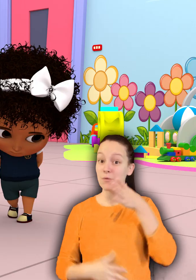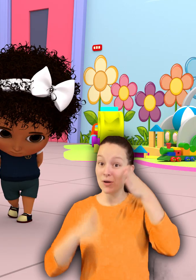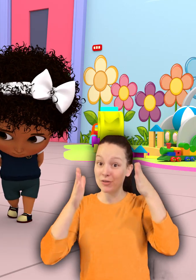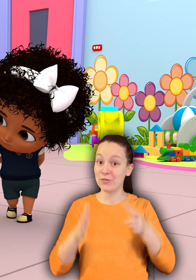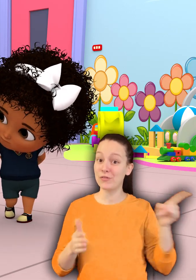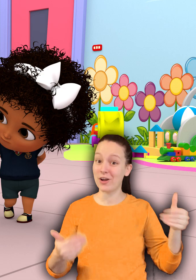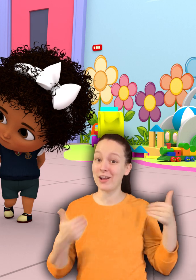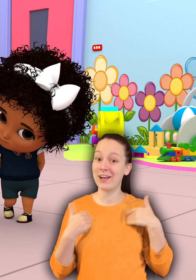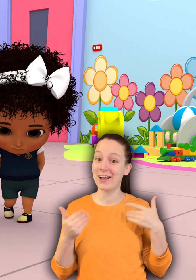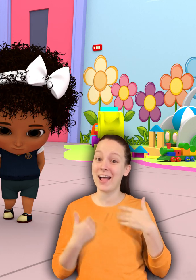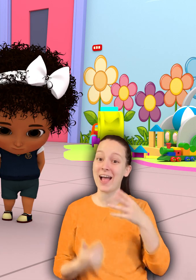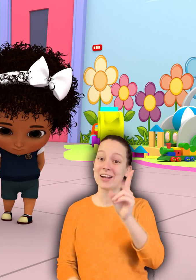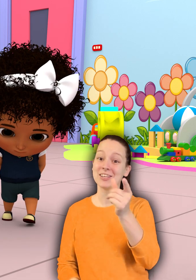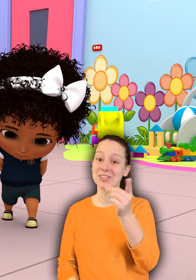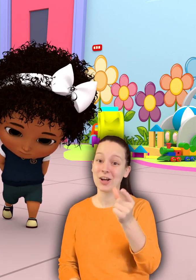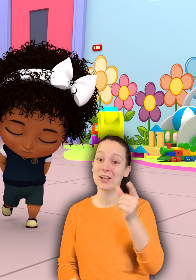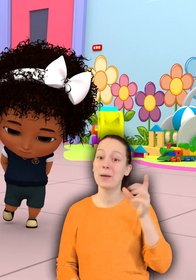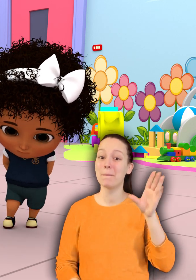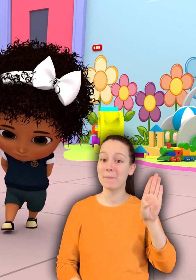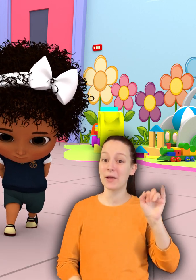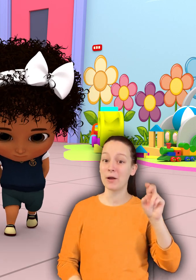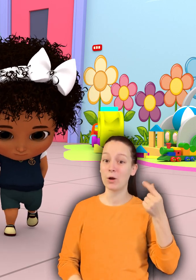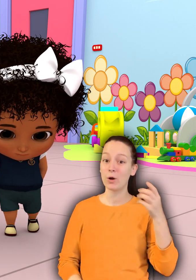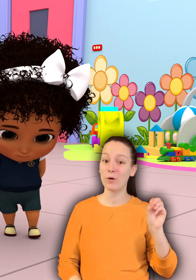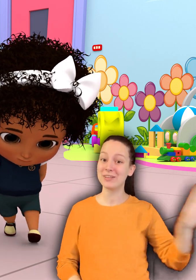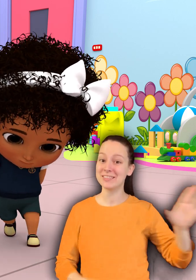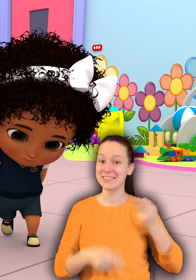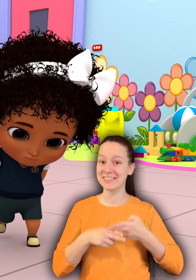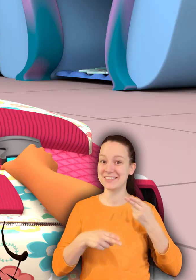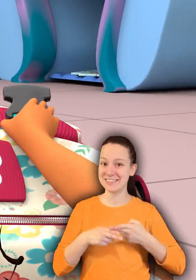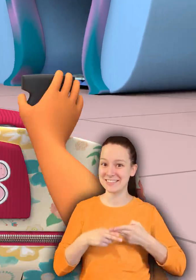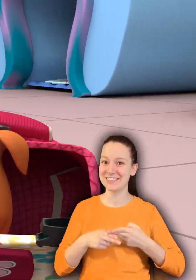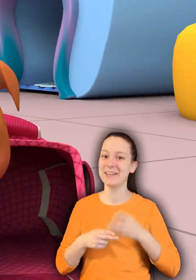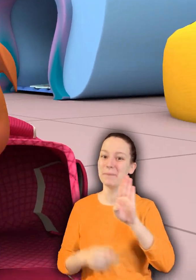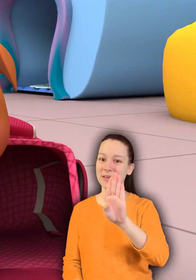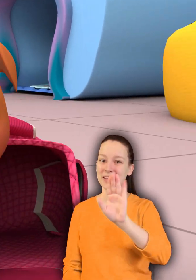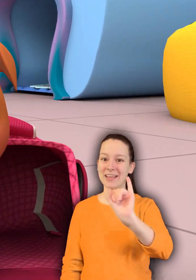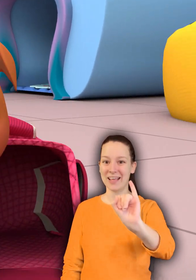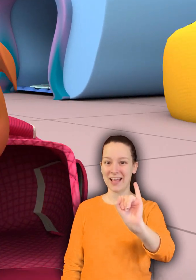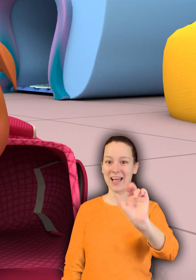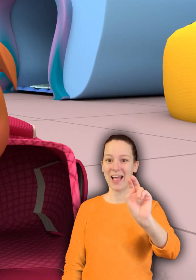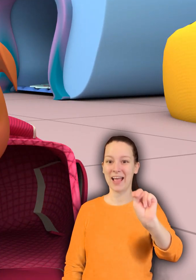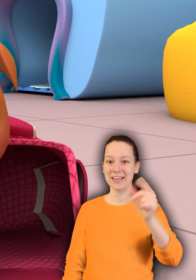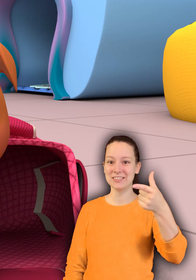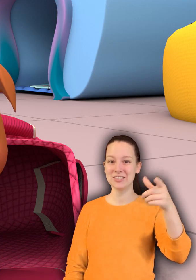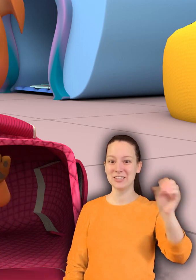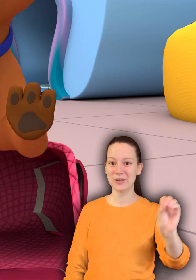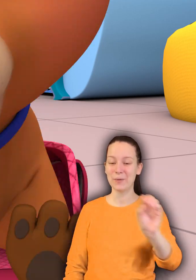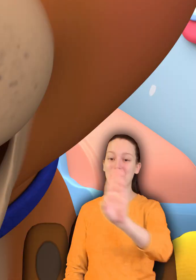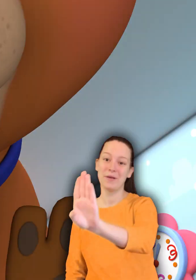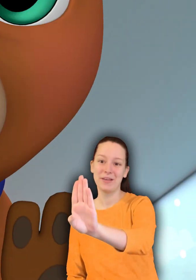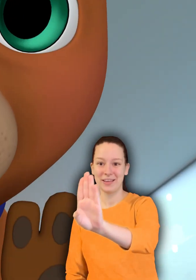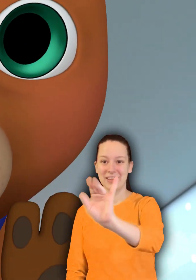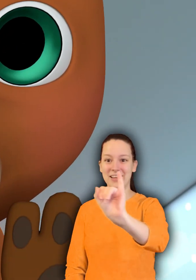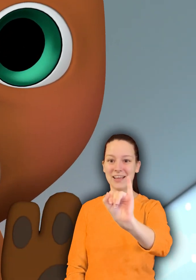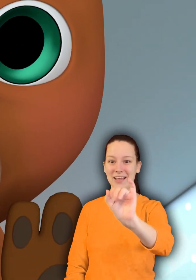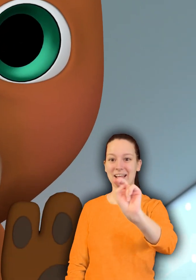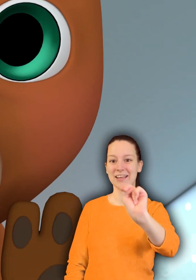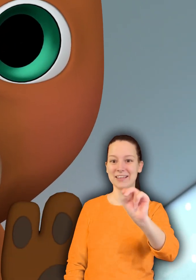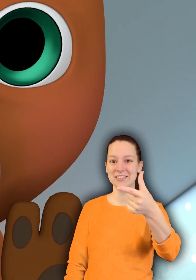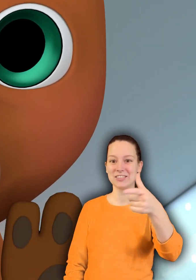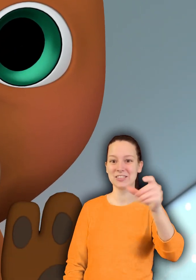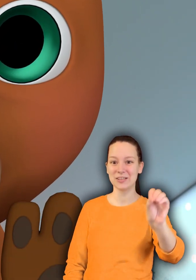so why the farmer had a dog and Bingo was his name-o b-i-n-g-o